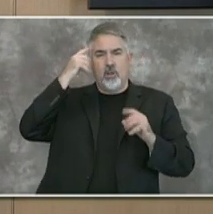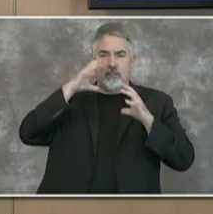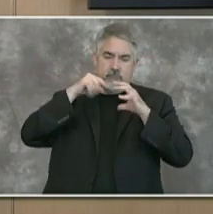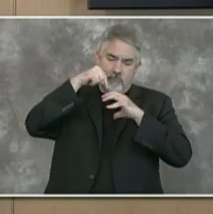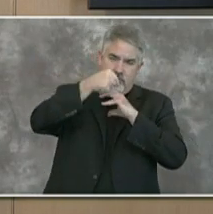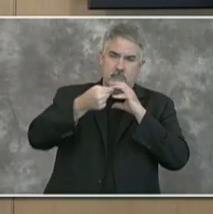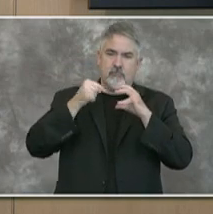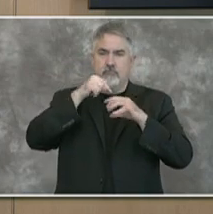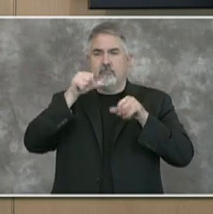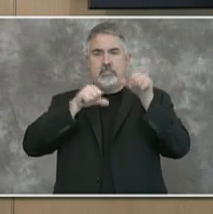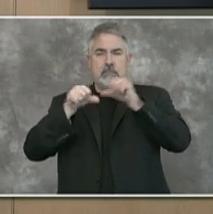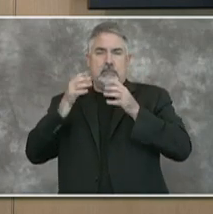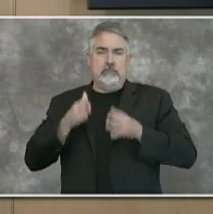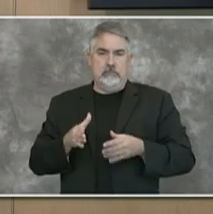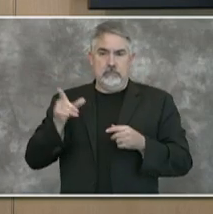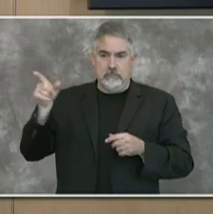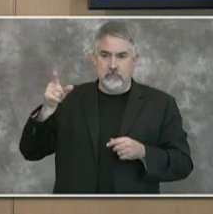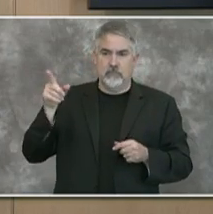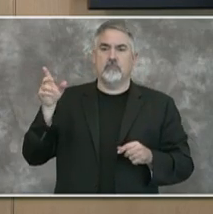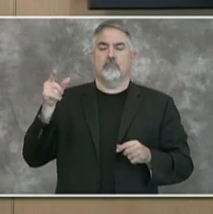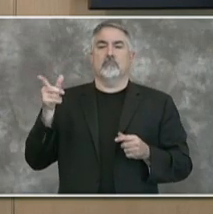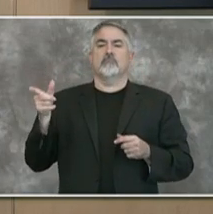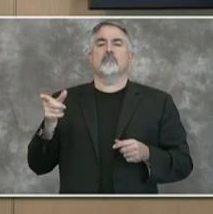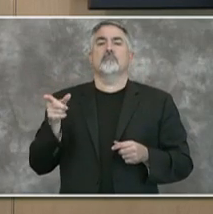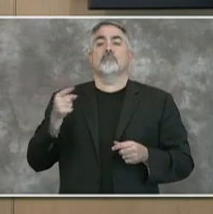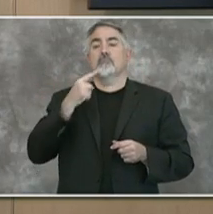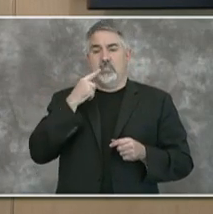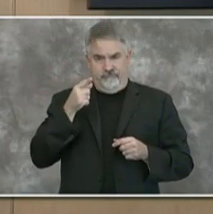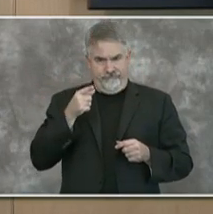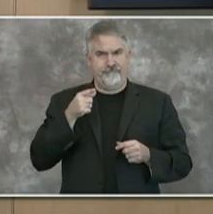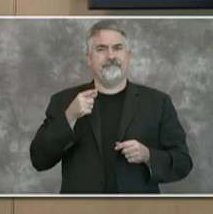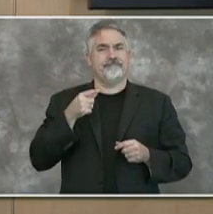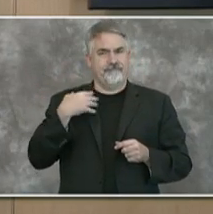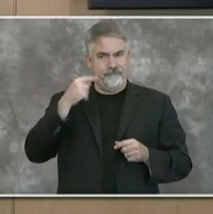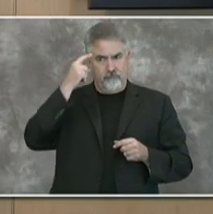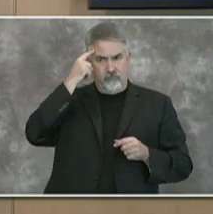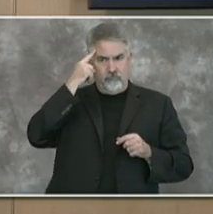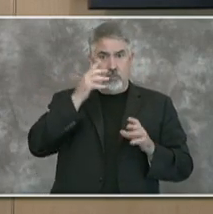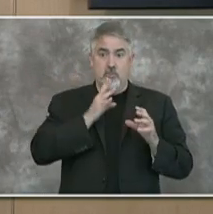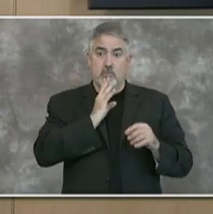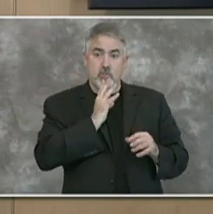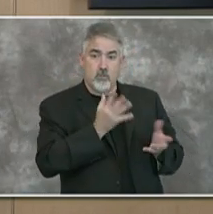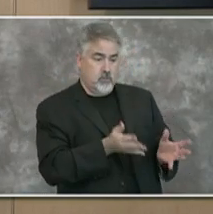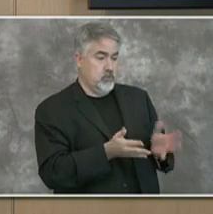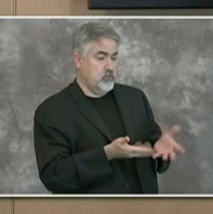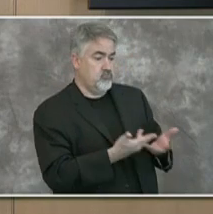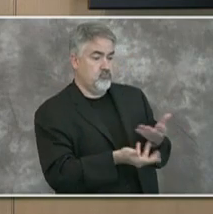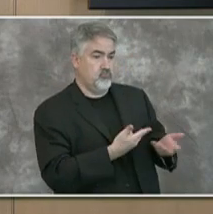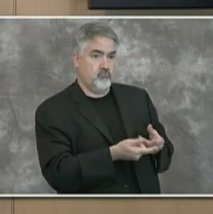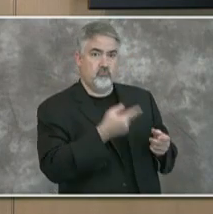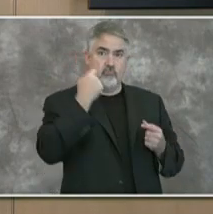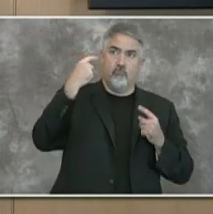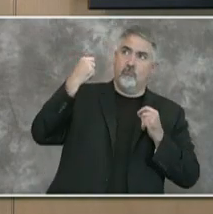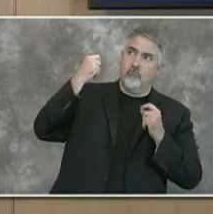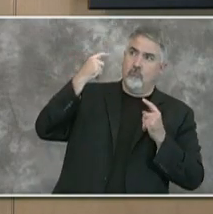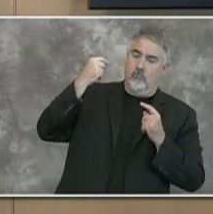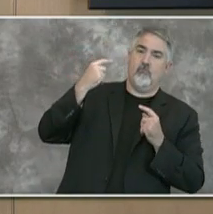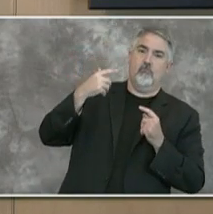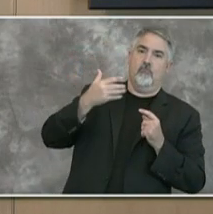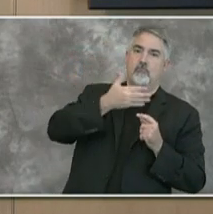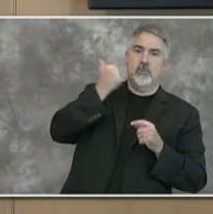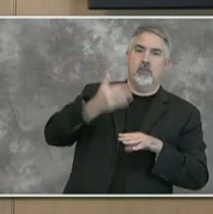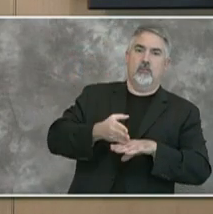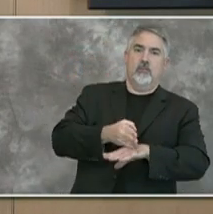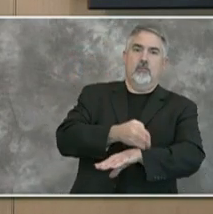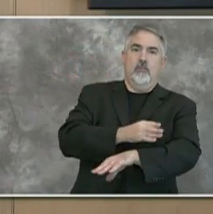the fact that talking helps. It really helps. And so I think that's an important thing for folks to recognize.